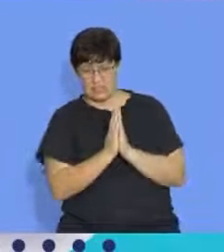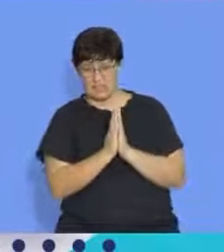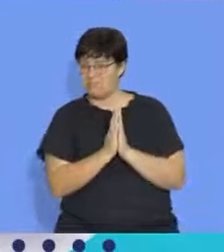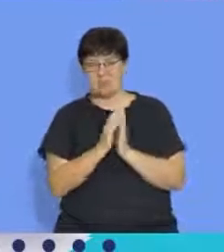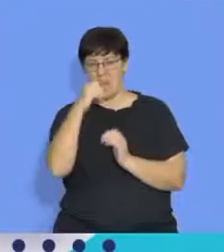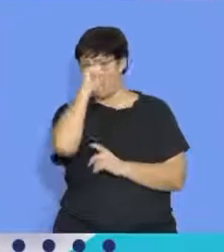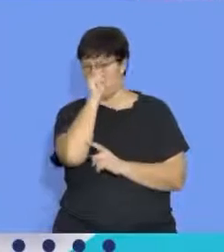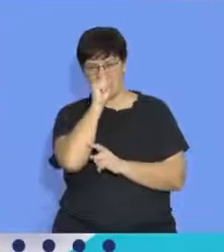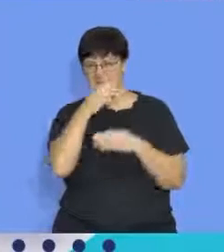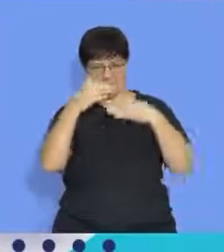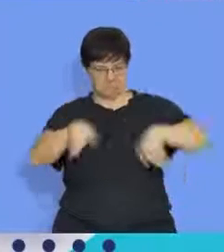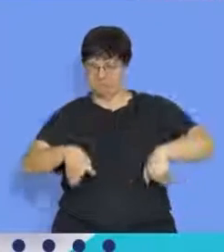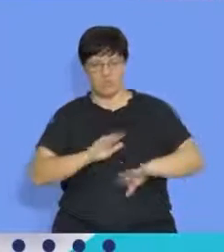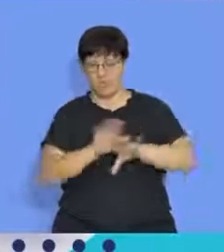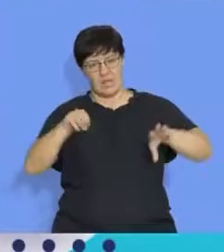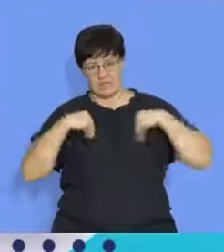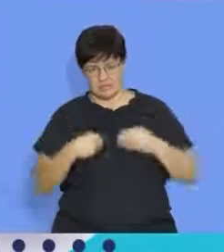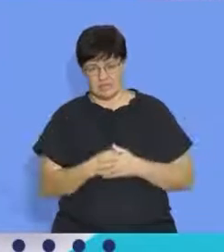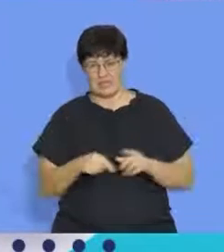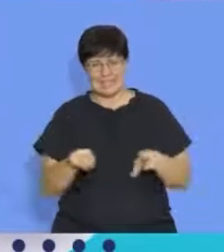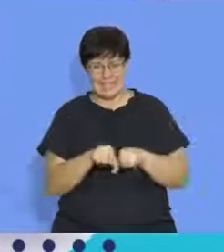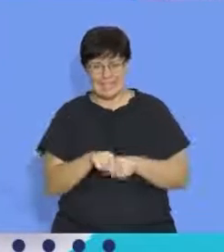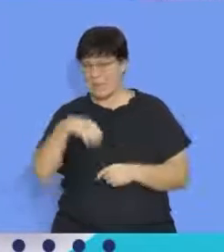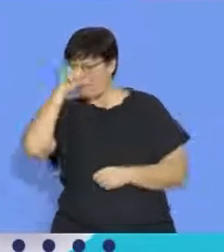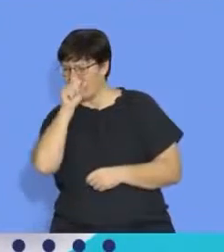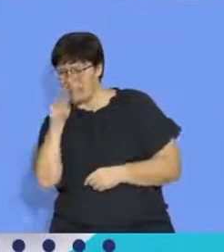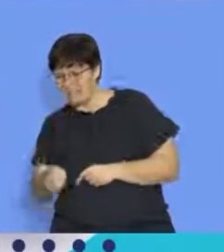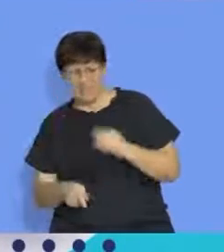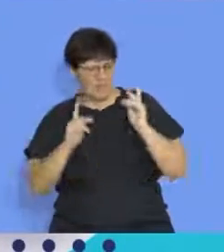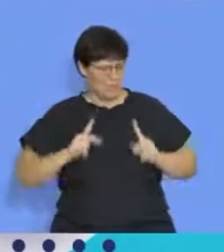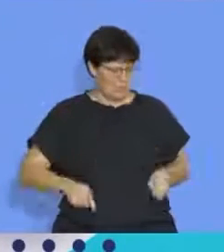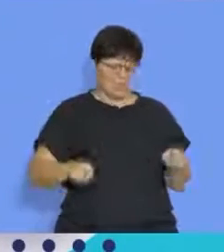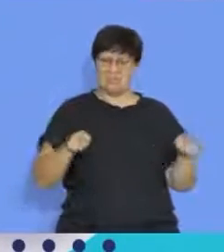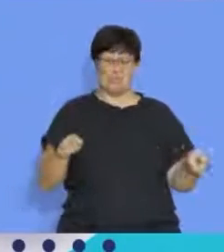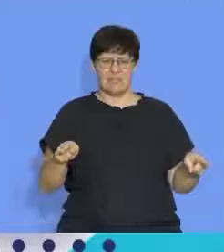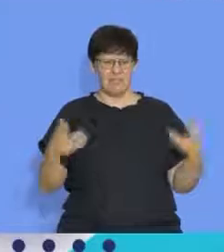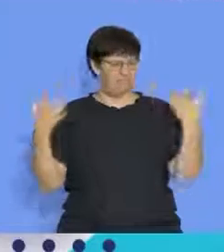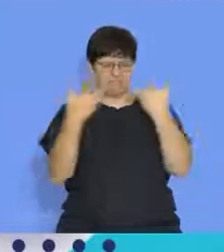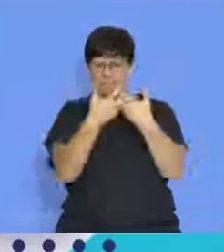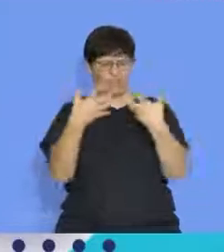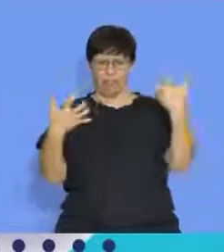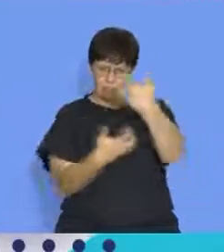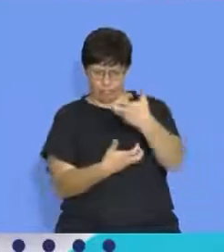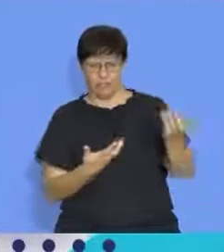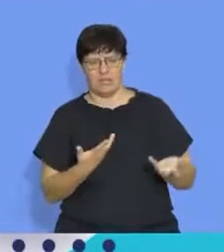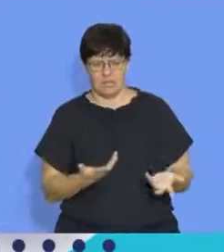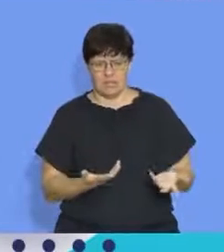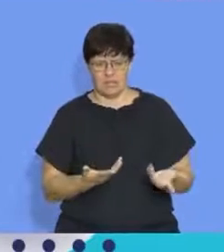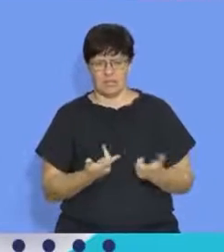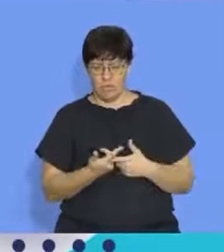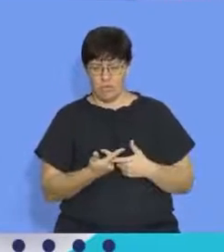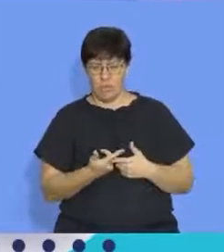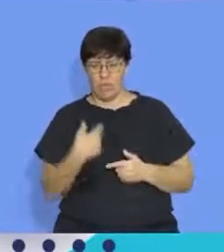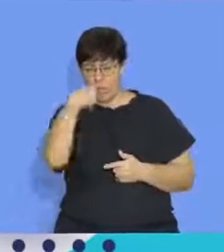products are a no-go. Plus also it's a pig and it's a human. So they might not be compatible. So somebody taking the